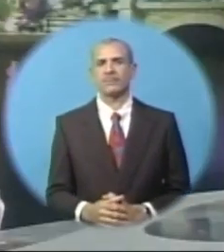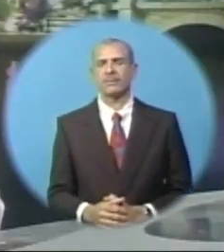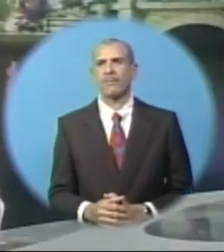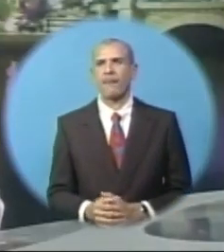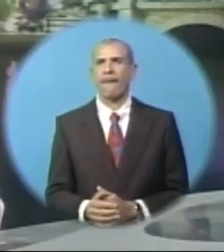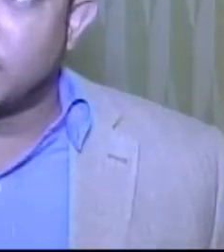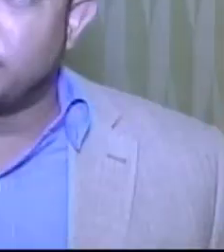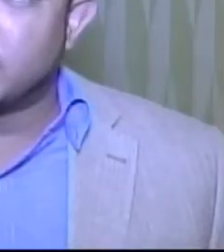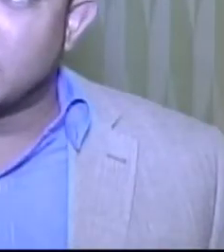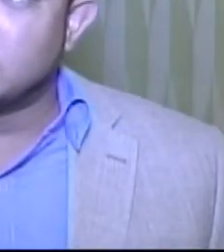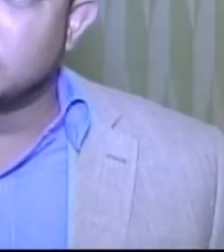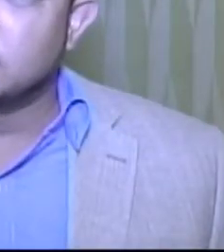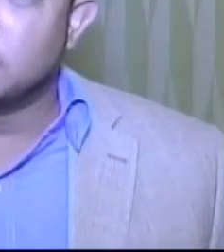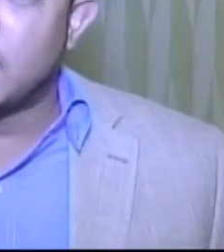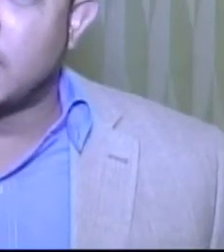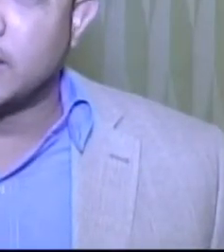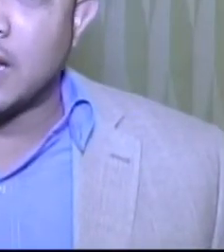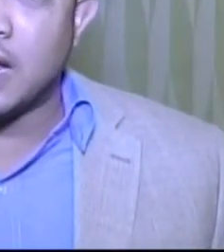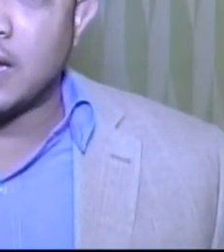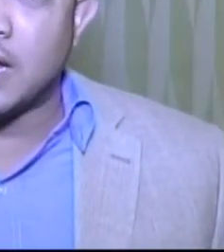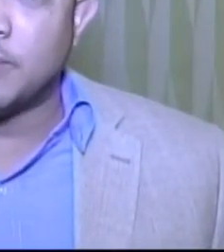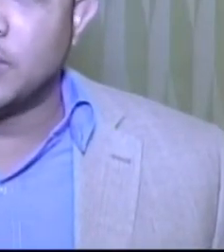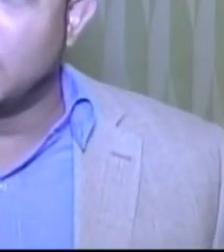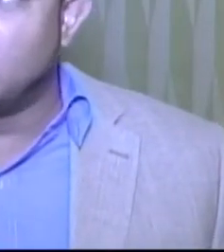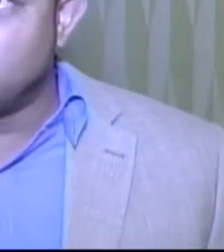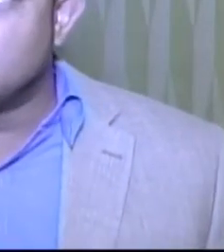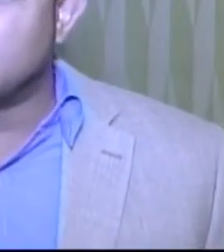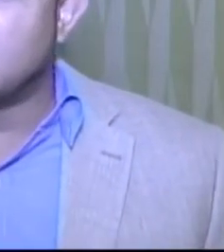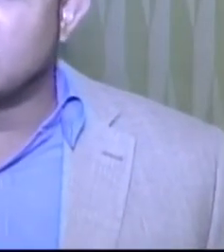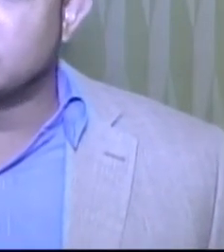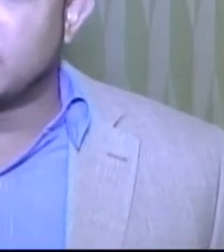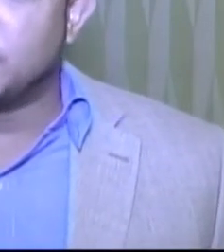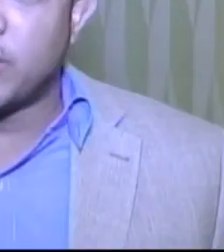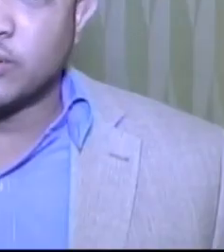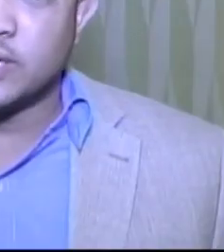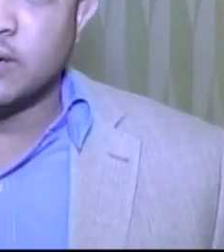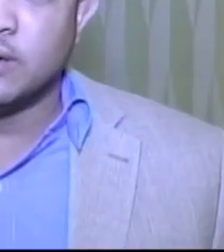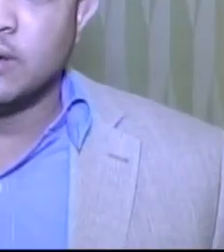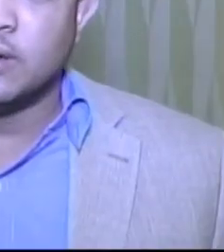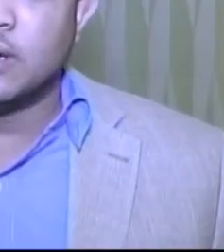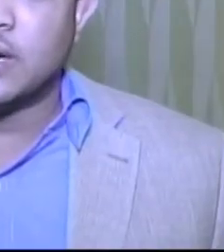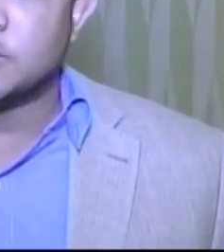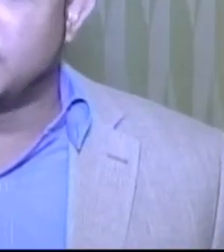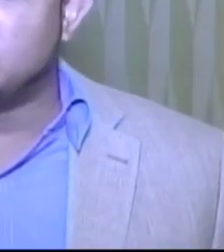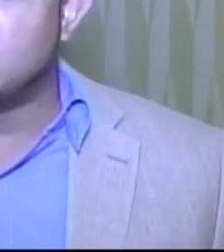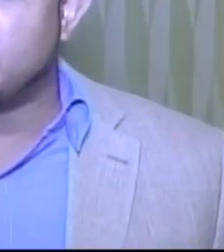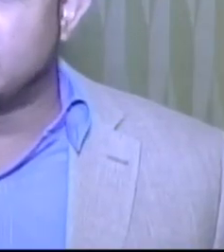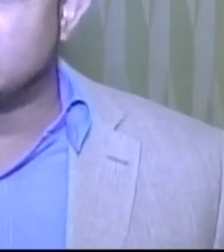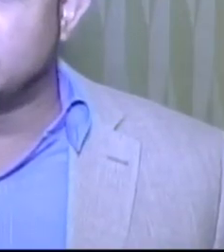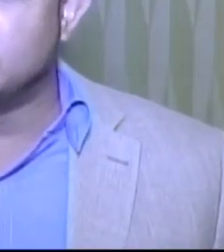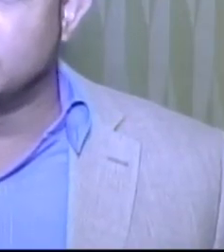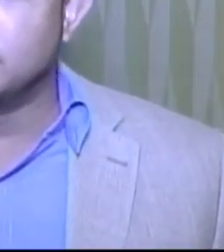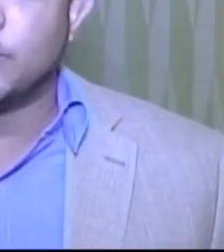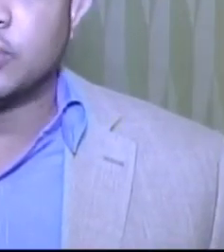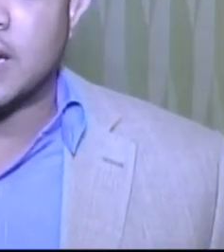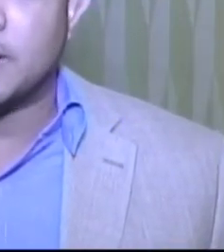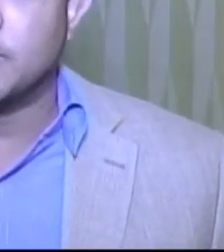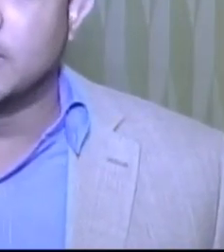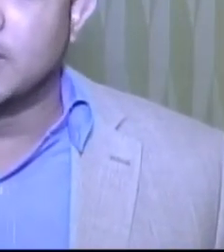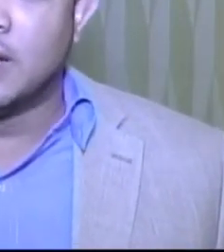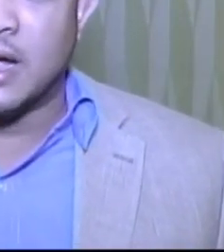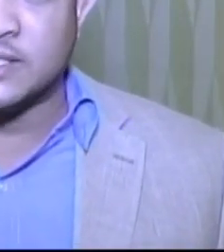Is high air freight costs, high logistical costs to get the products here. That is some of the issues that we're facing.